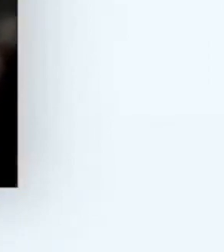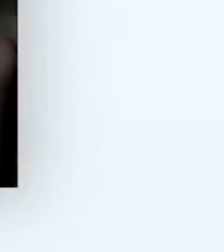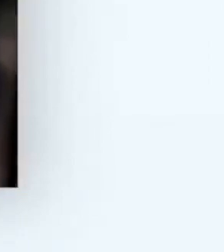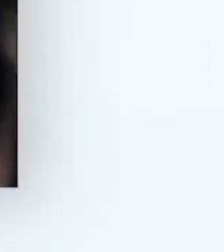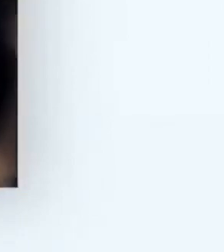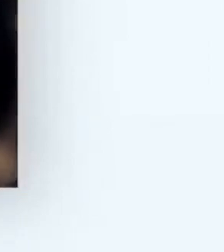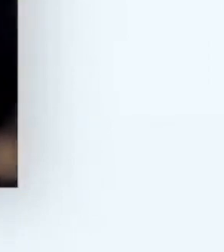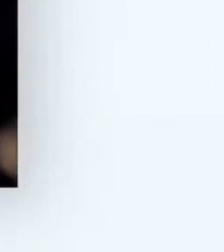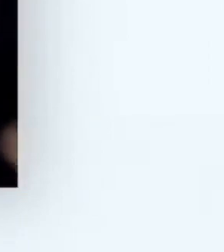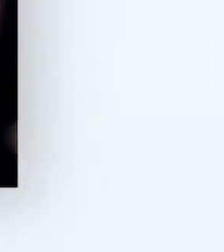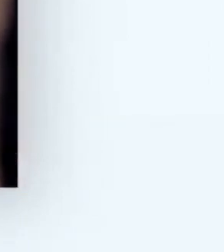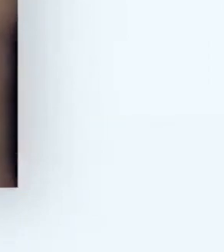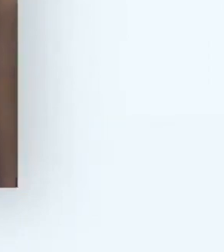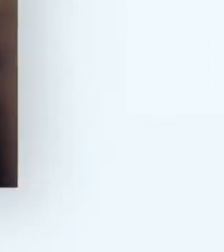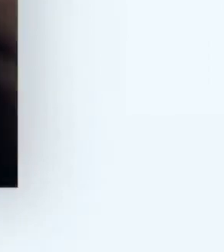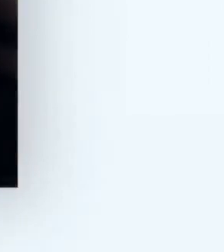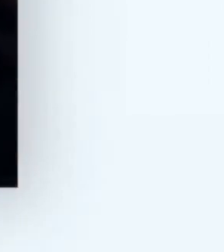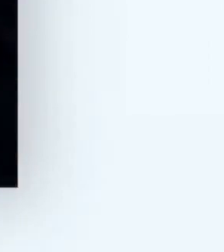And louder.